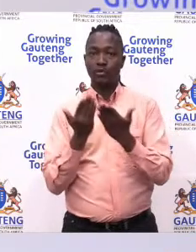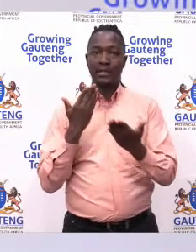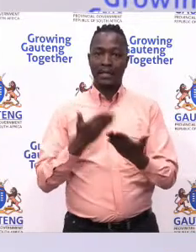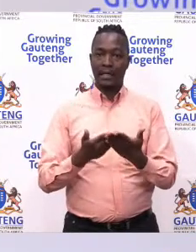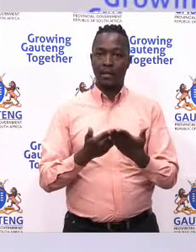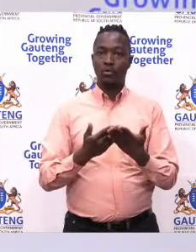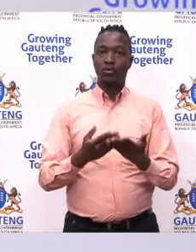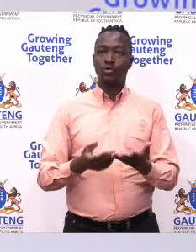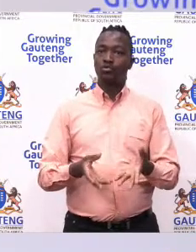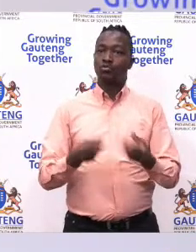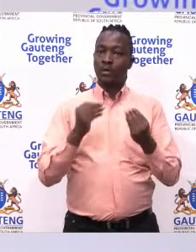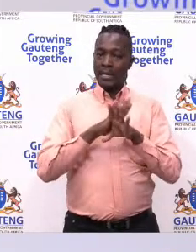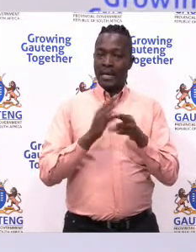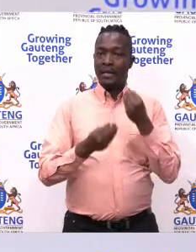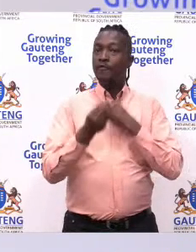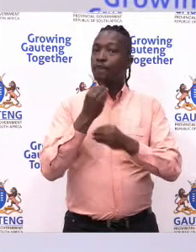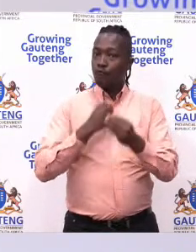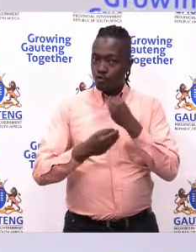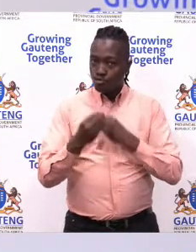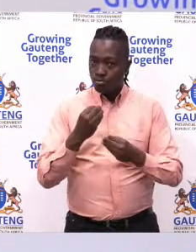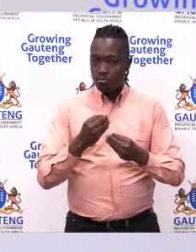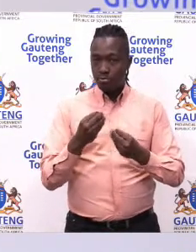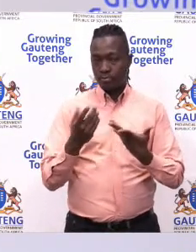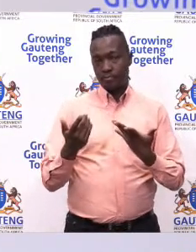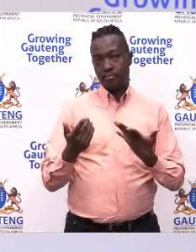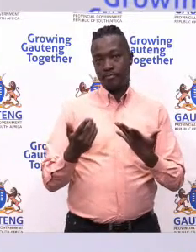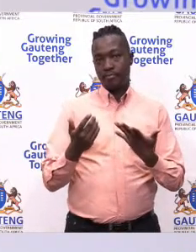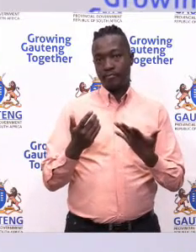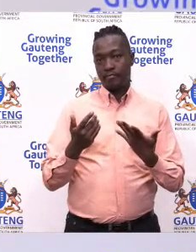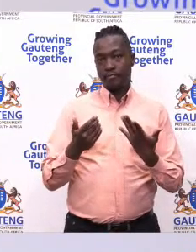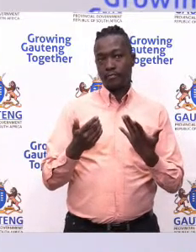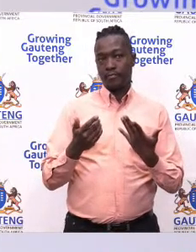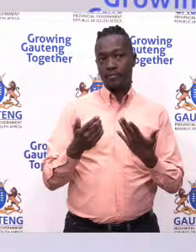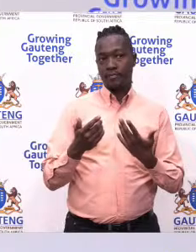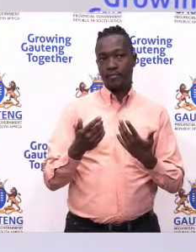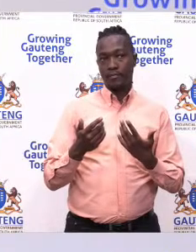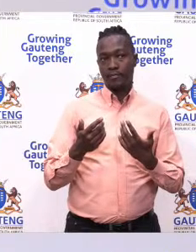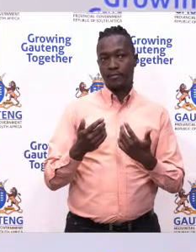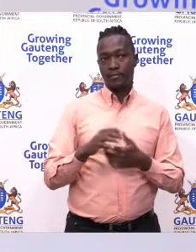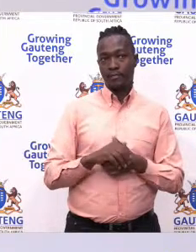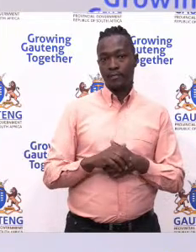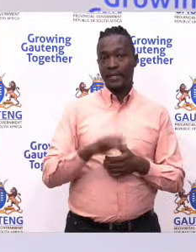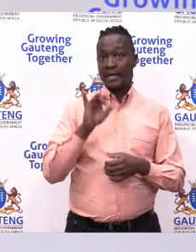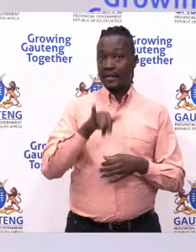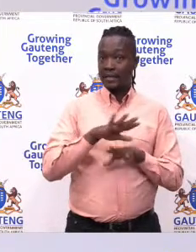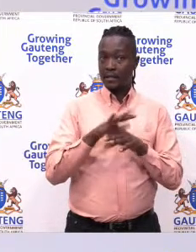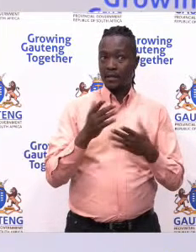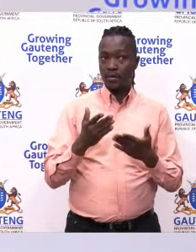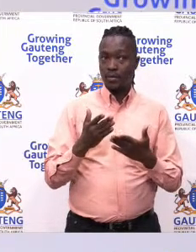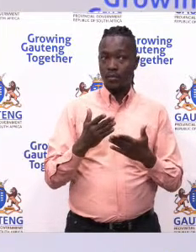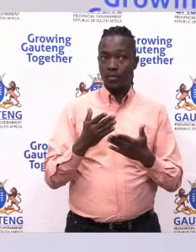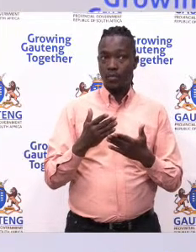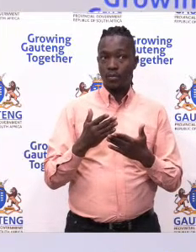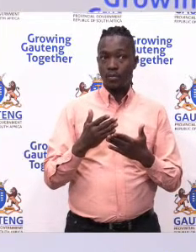to get feeding, and therefore so that we can deal with